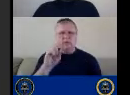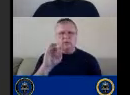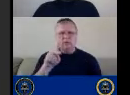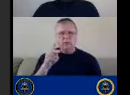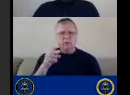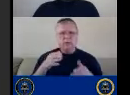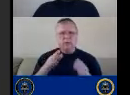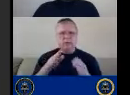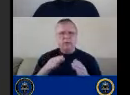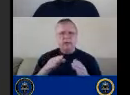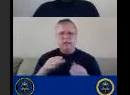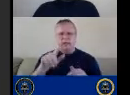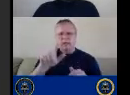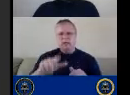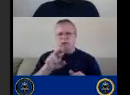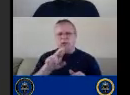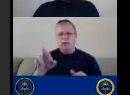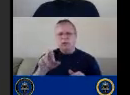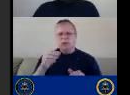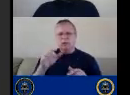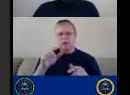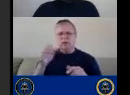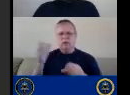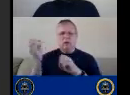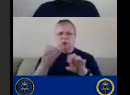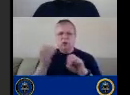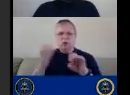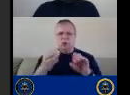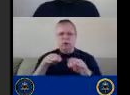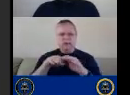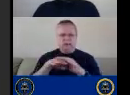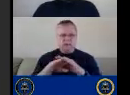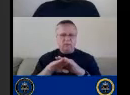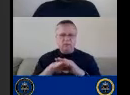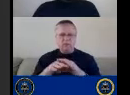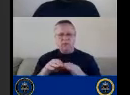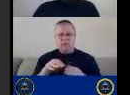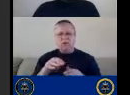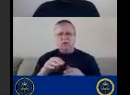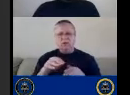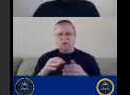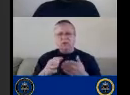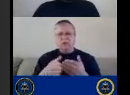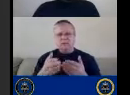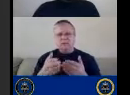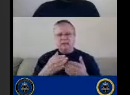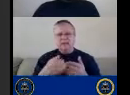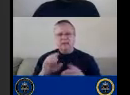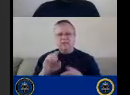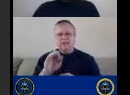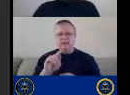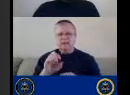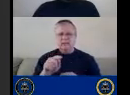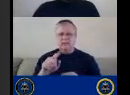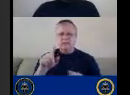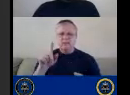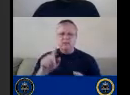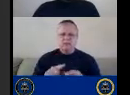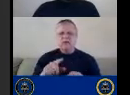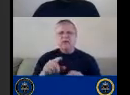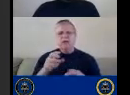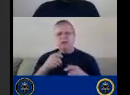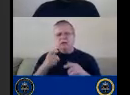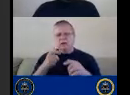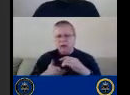This lower right slide shows the loading entrance, which is actually by means of easement, you would have to go below the Macy's